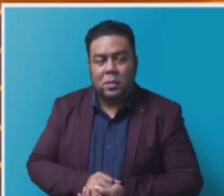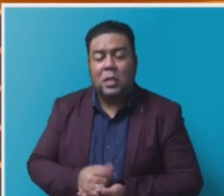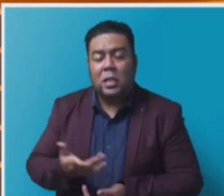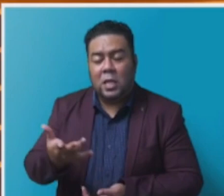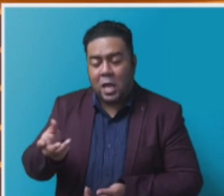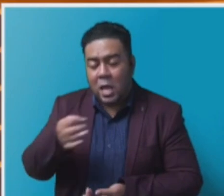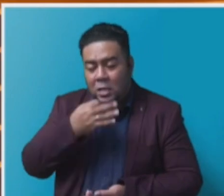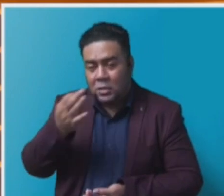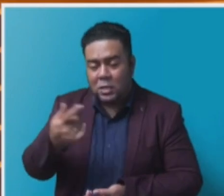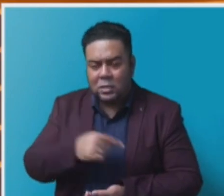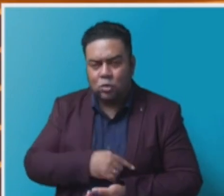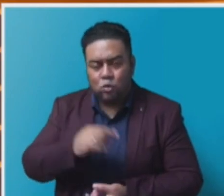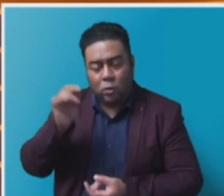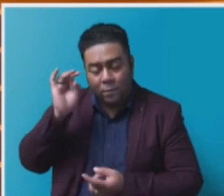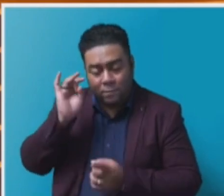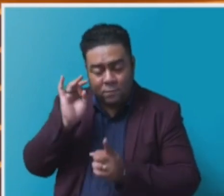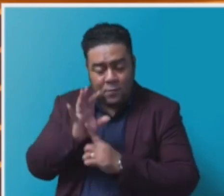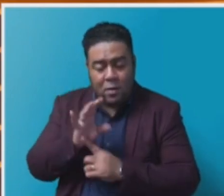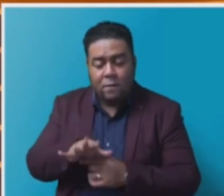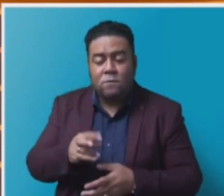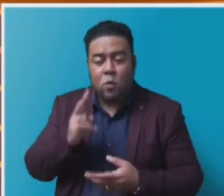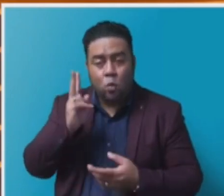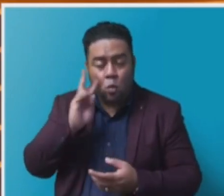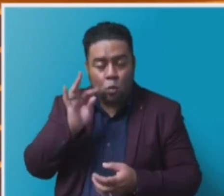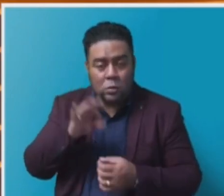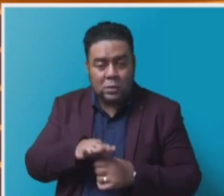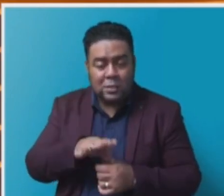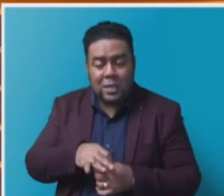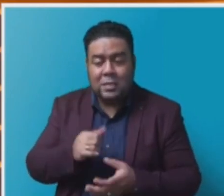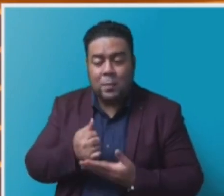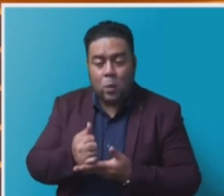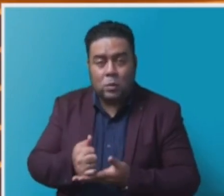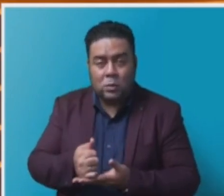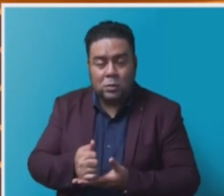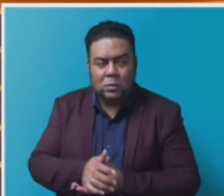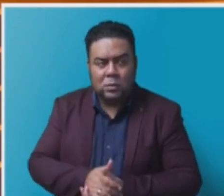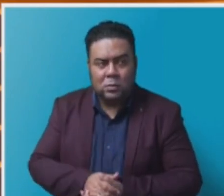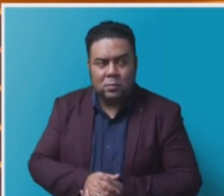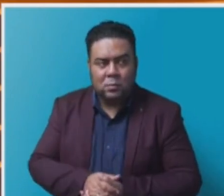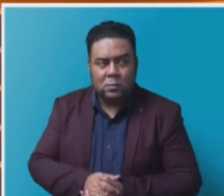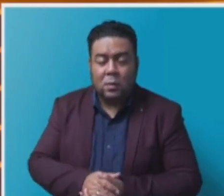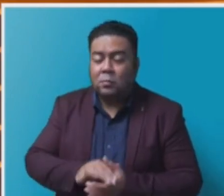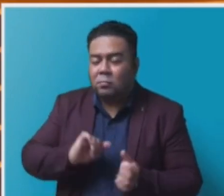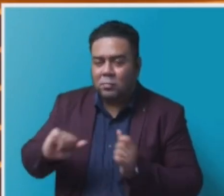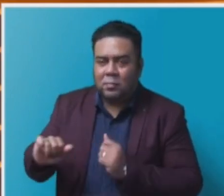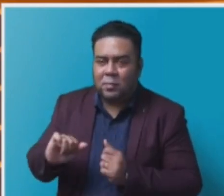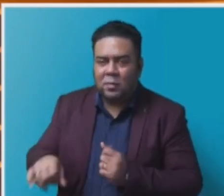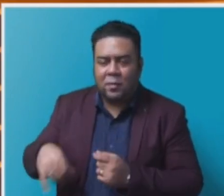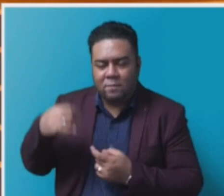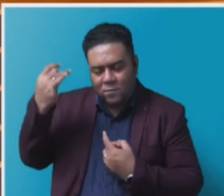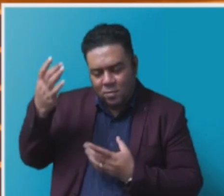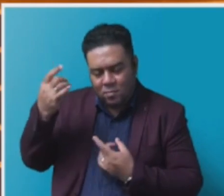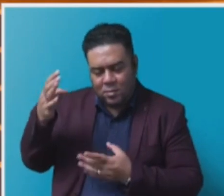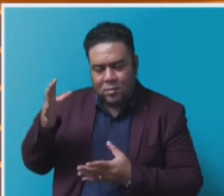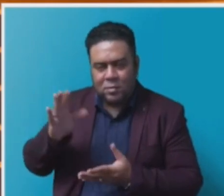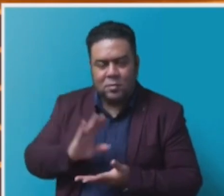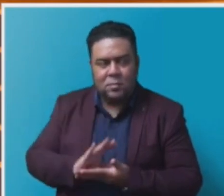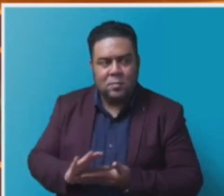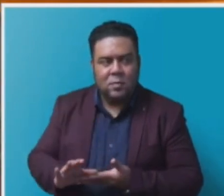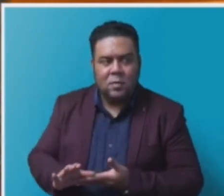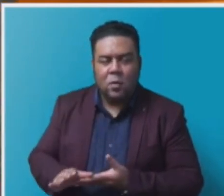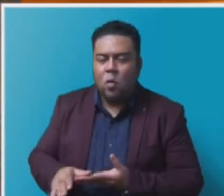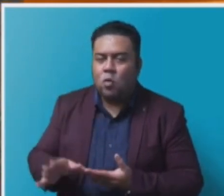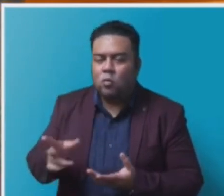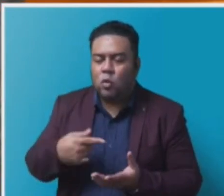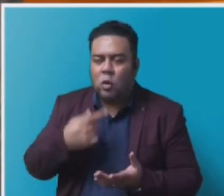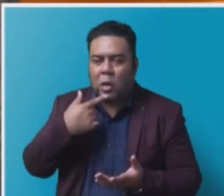urged us to advise our voters and supporters to, and I quote, refrain from inflammatory commentary or trolling